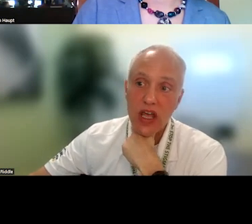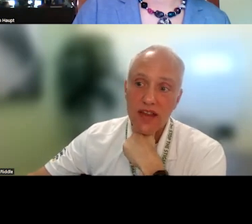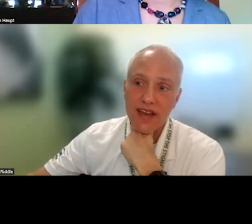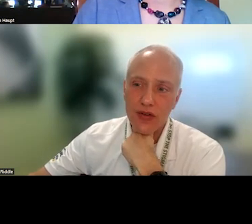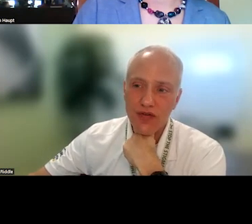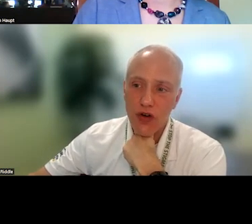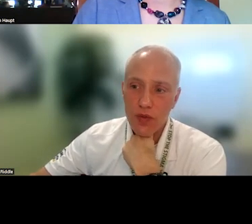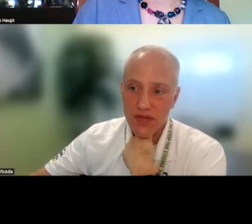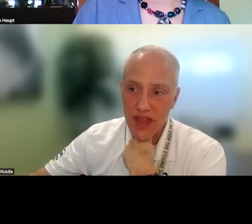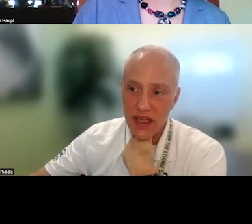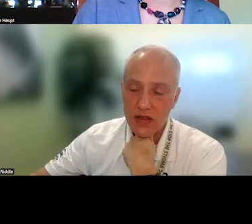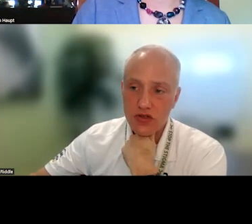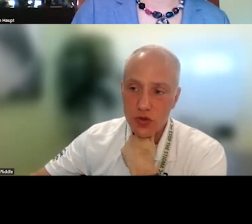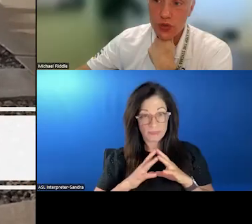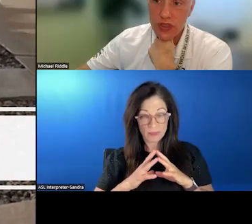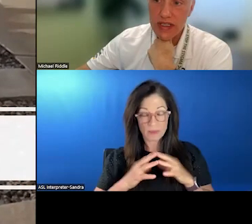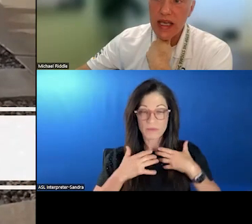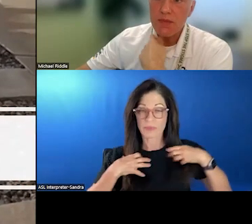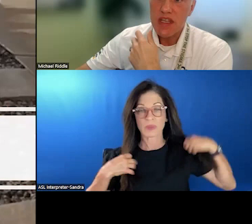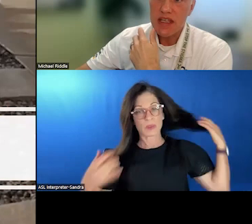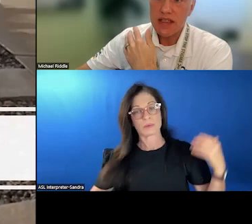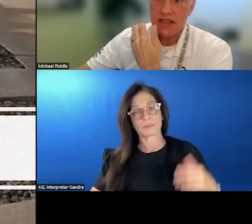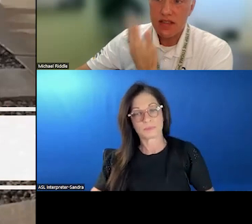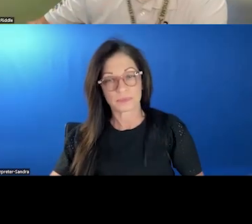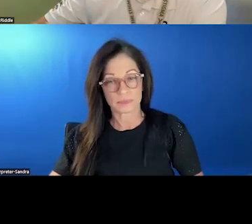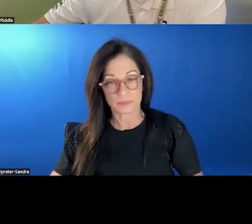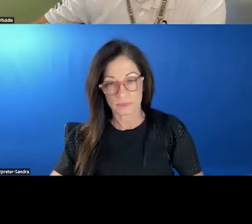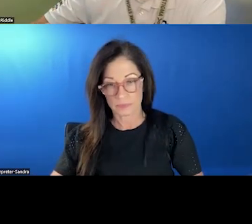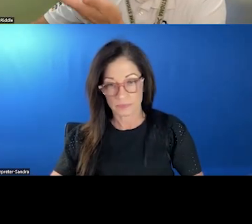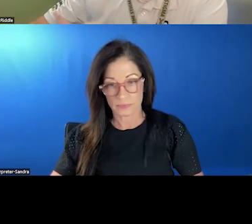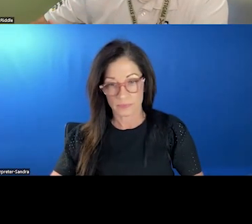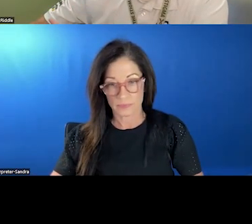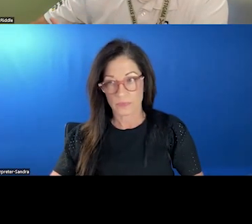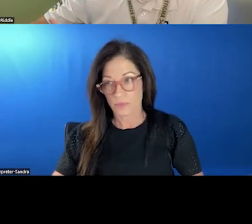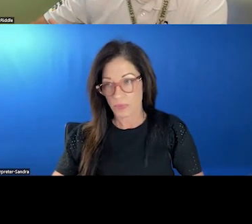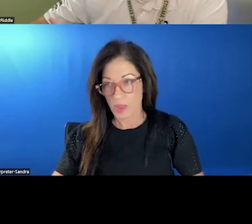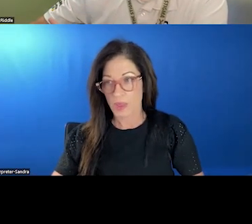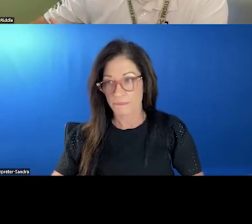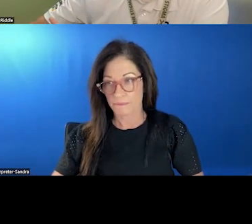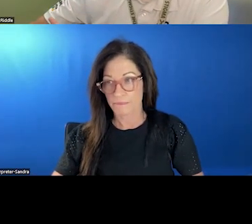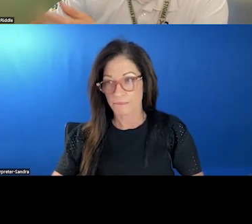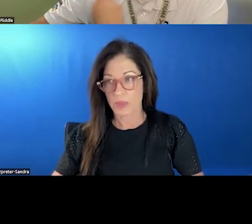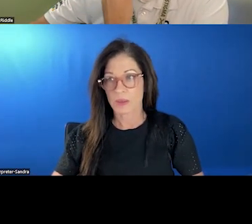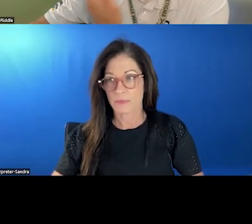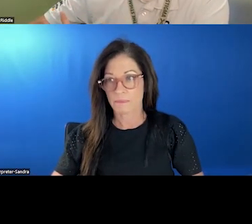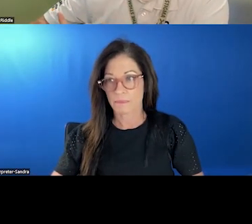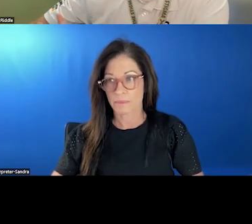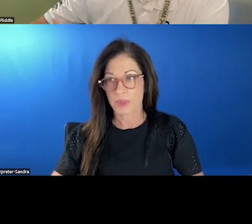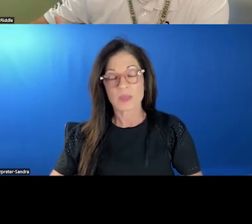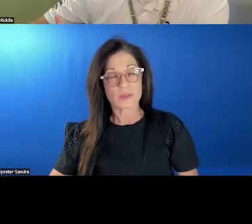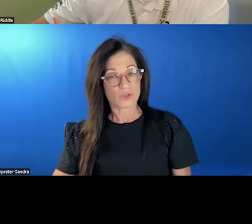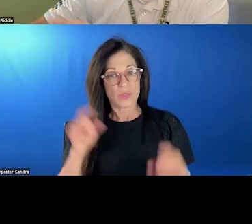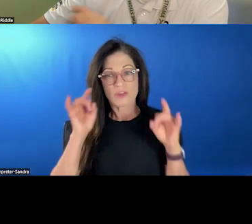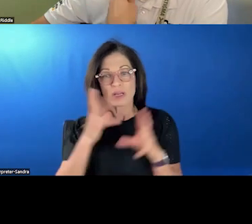sorry, their involvement of that truly is to be a champion of spreading the message, to be